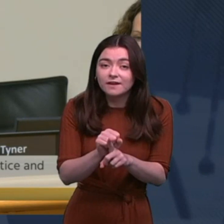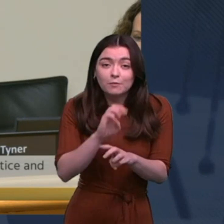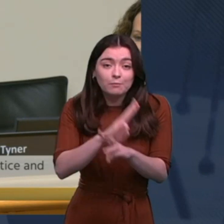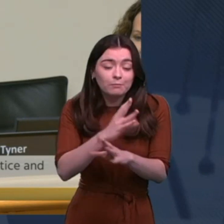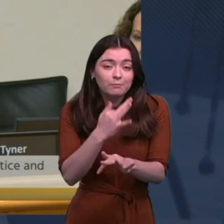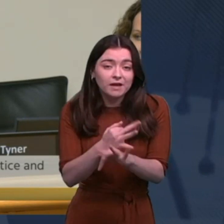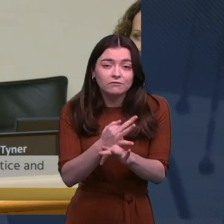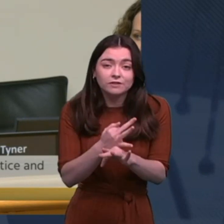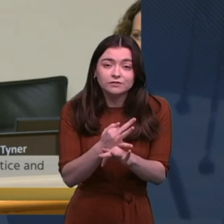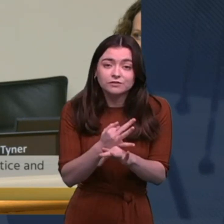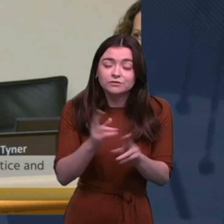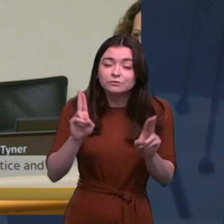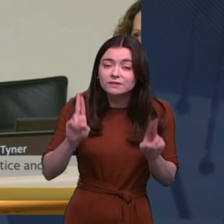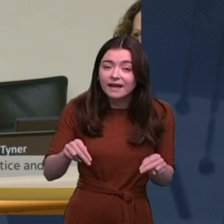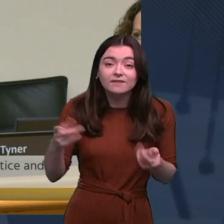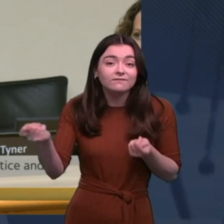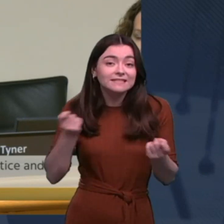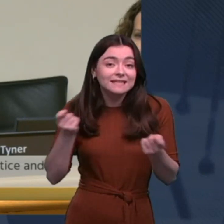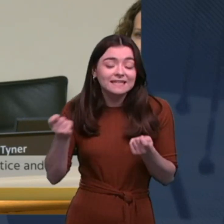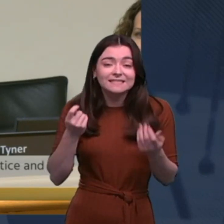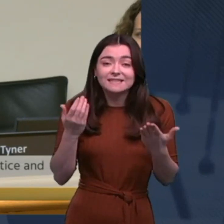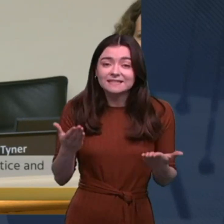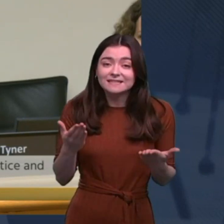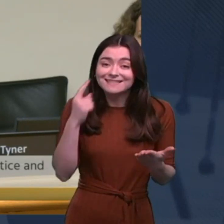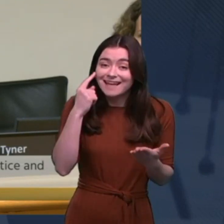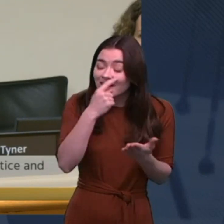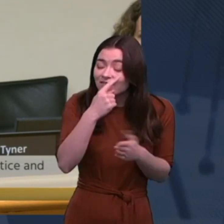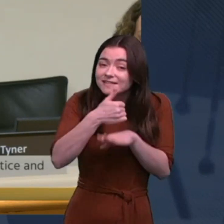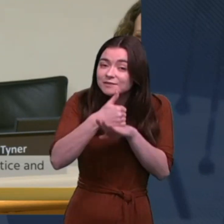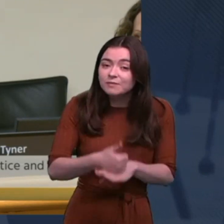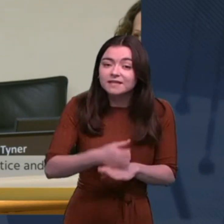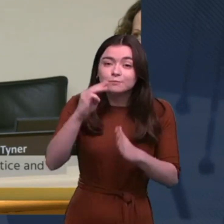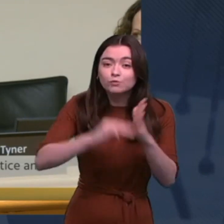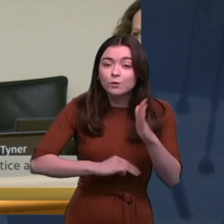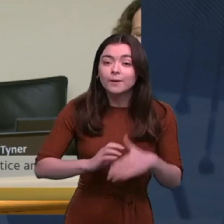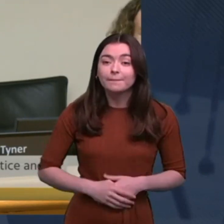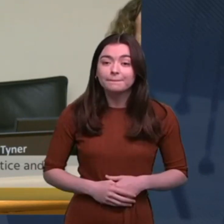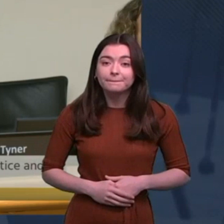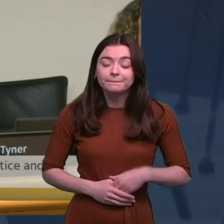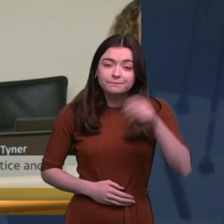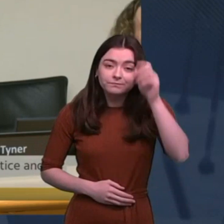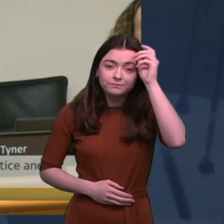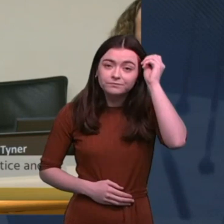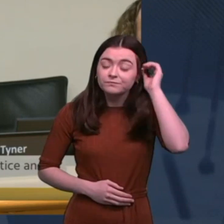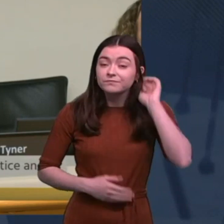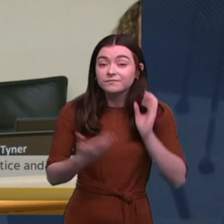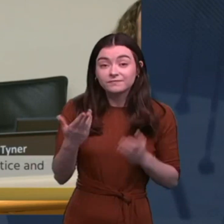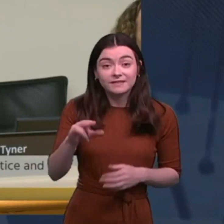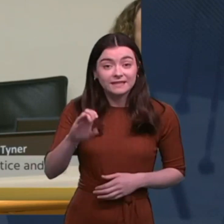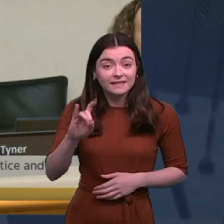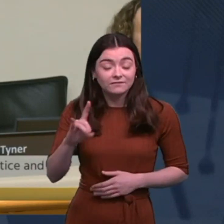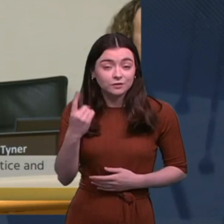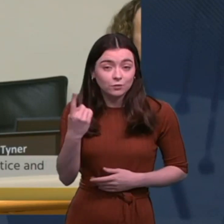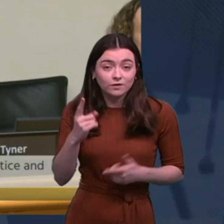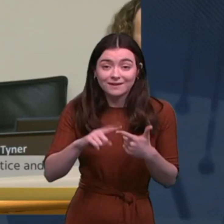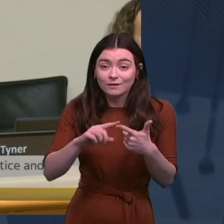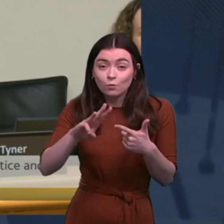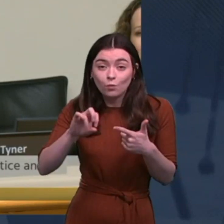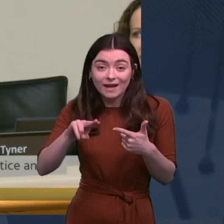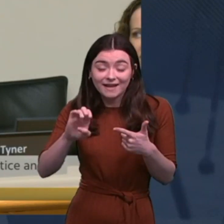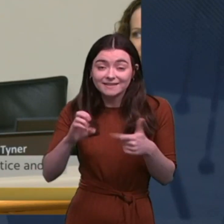parents who can be co-facilitators of this evidence-based programme, Niamh of which is one, and Wayne, who is